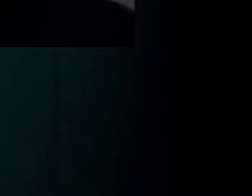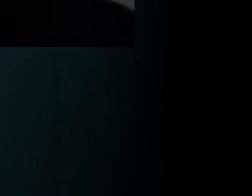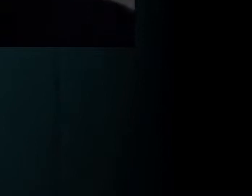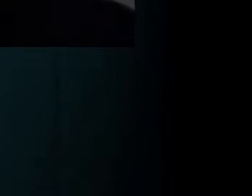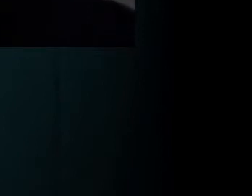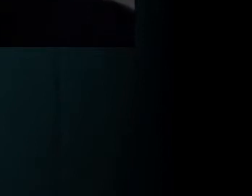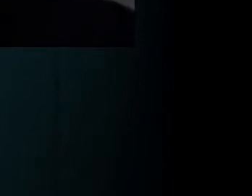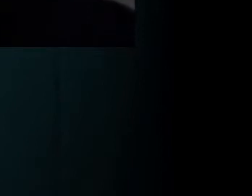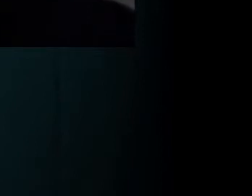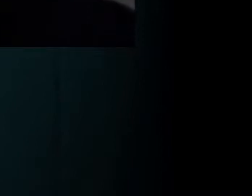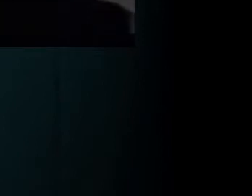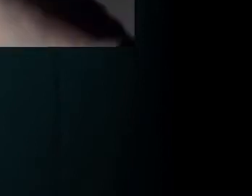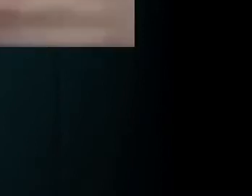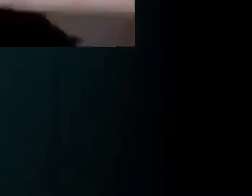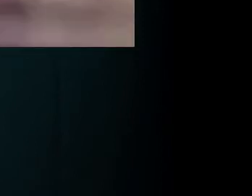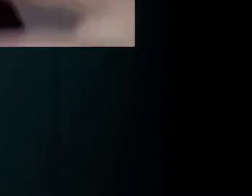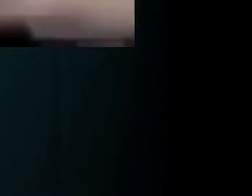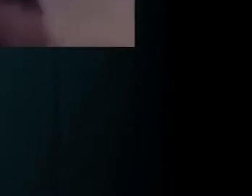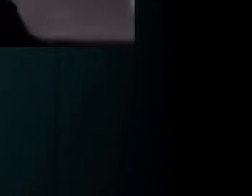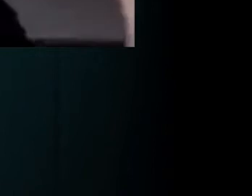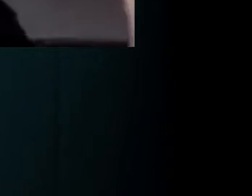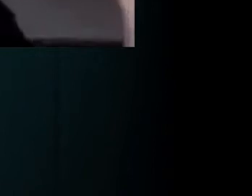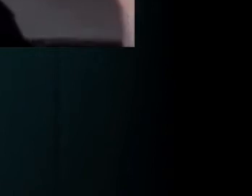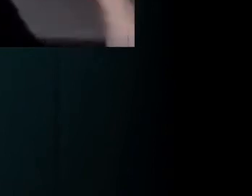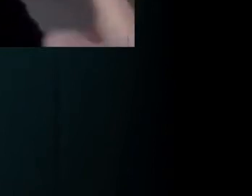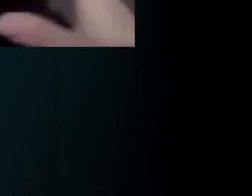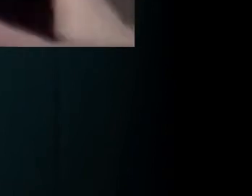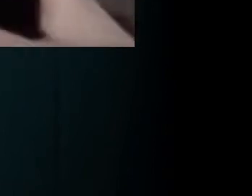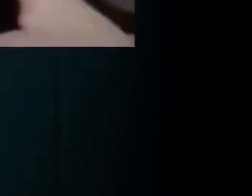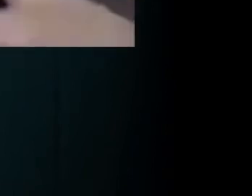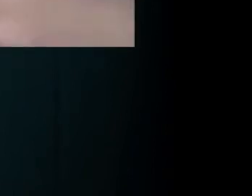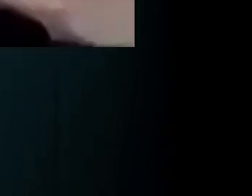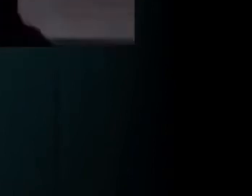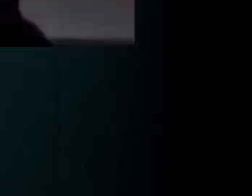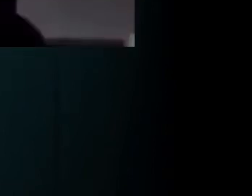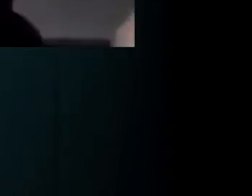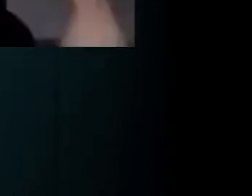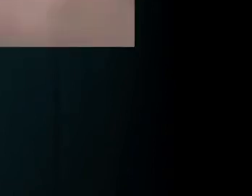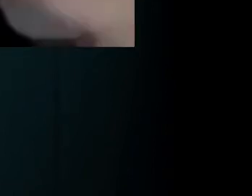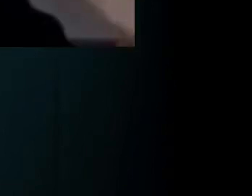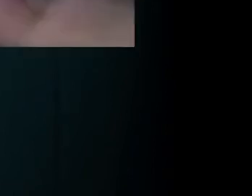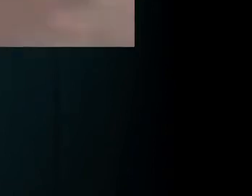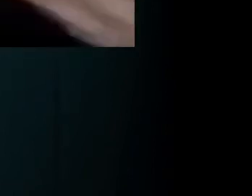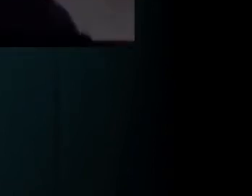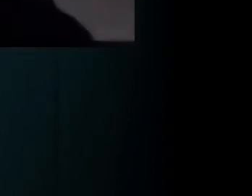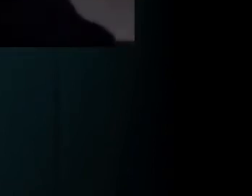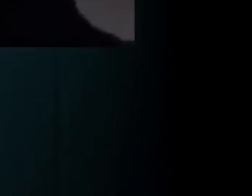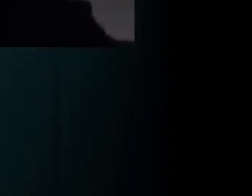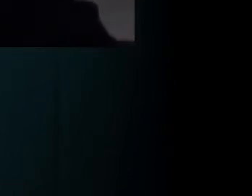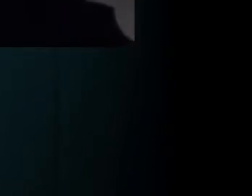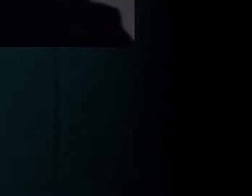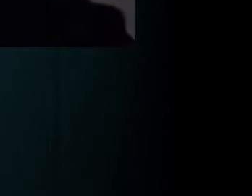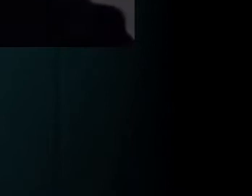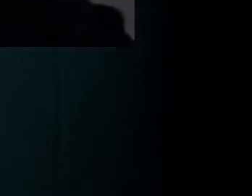country as like a source of strength to for hope to help the country